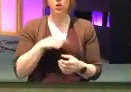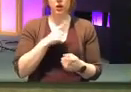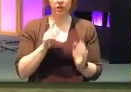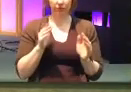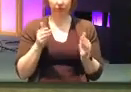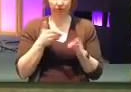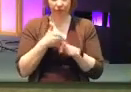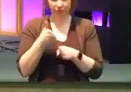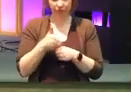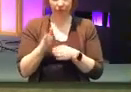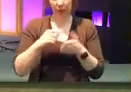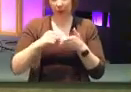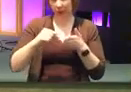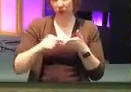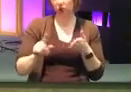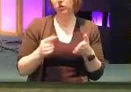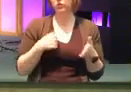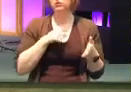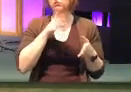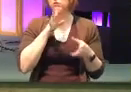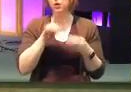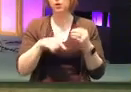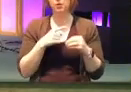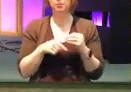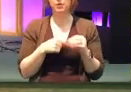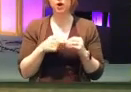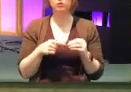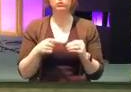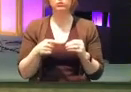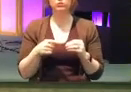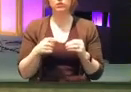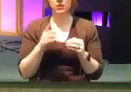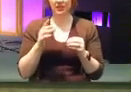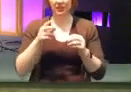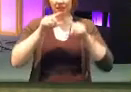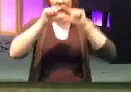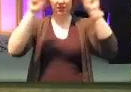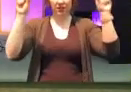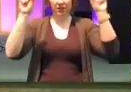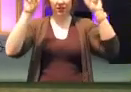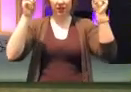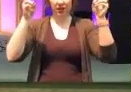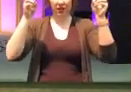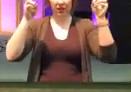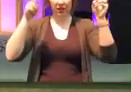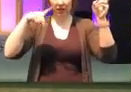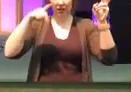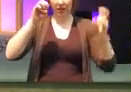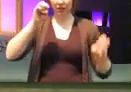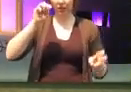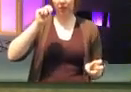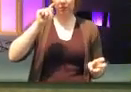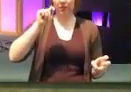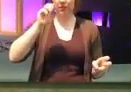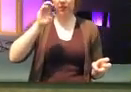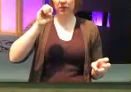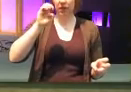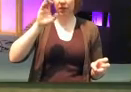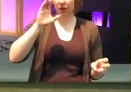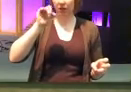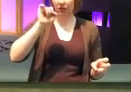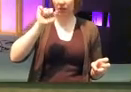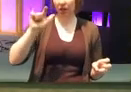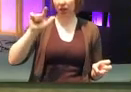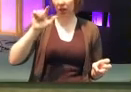main passage. Today I'm going to be talking about, the title of my message is The Pentecostal Edge. The Pentecostal Edge. How the